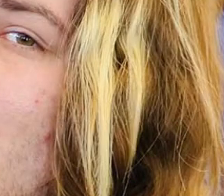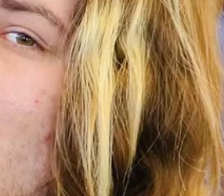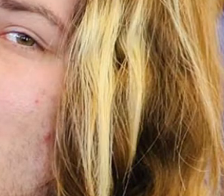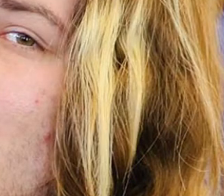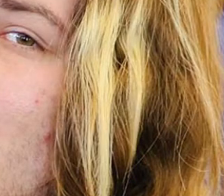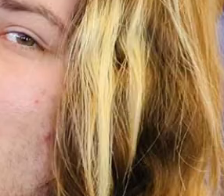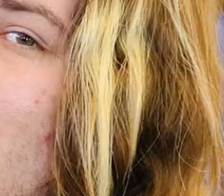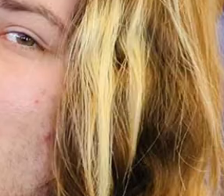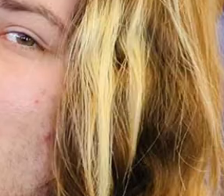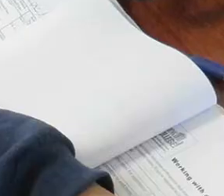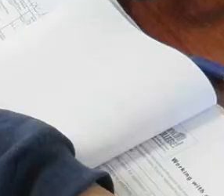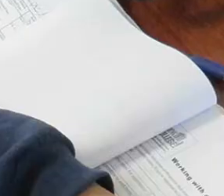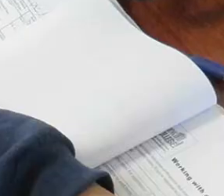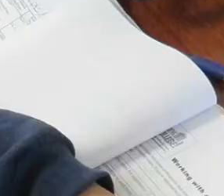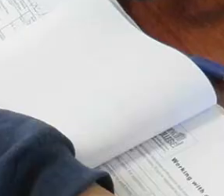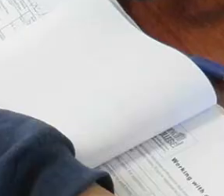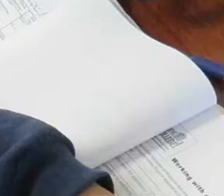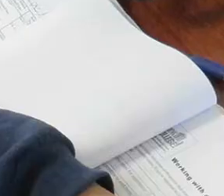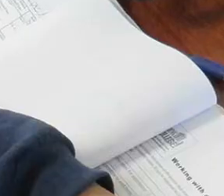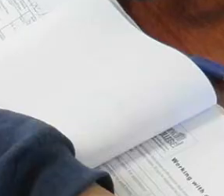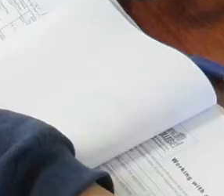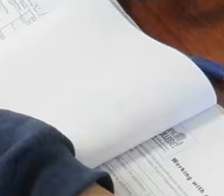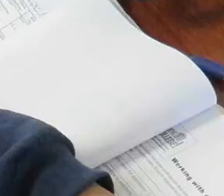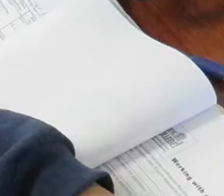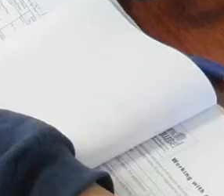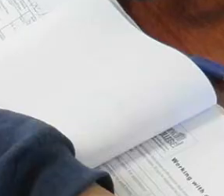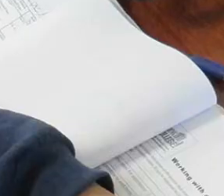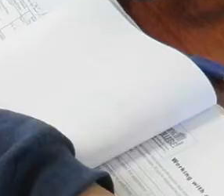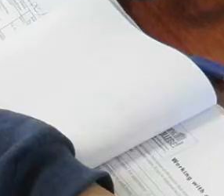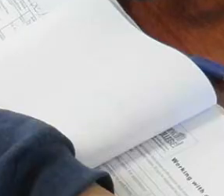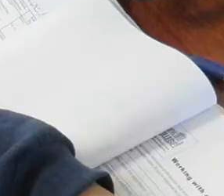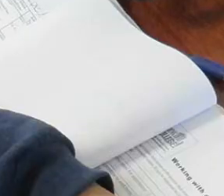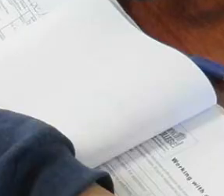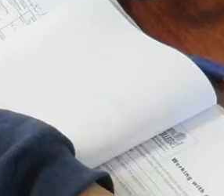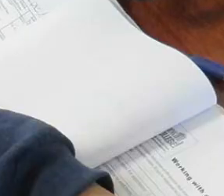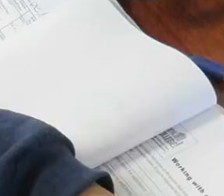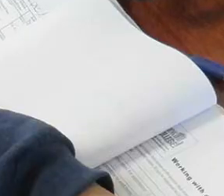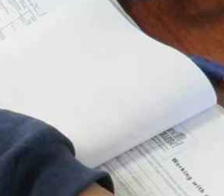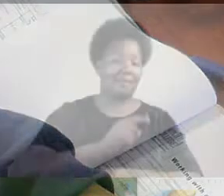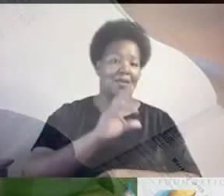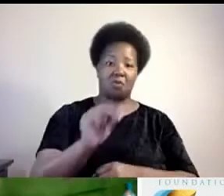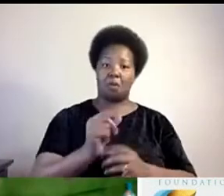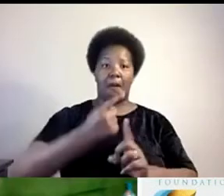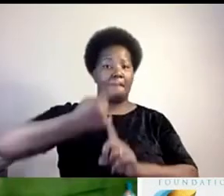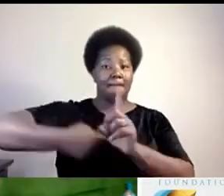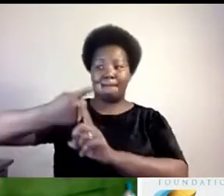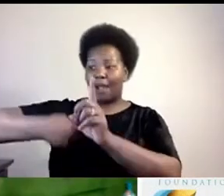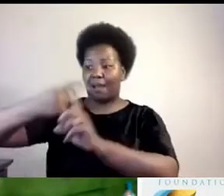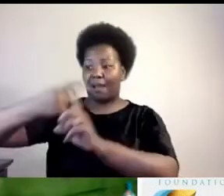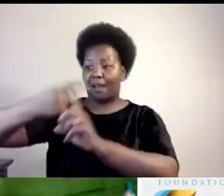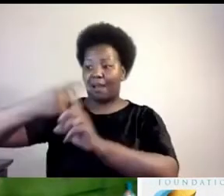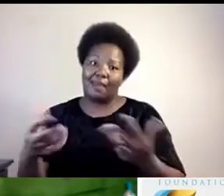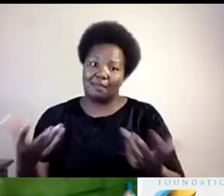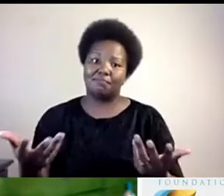a per week, per day type of service model, but it could potentially be a per month type of service model.